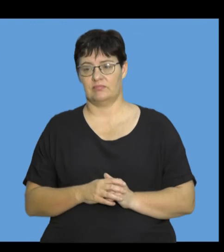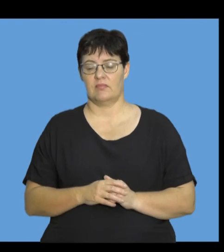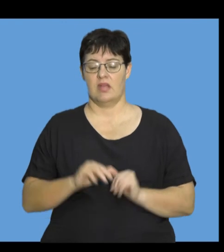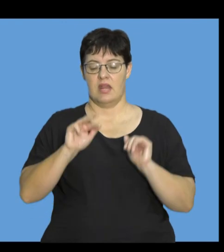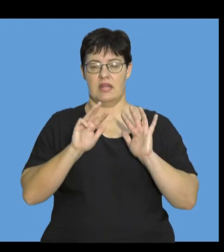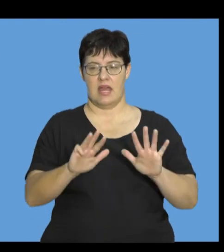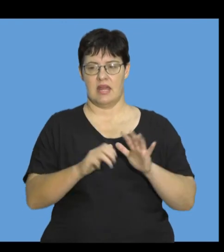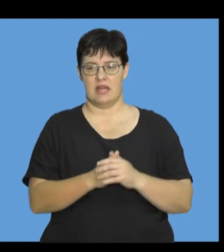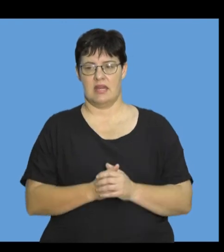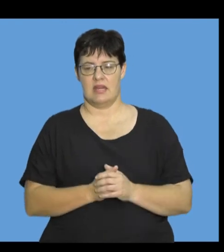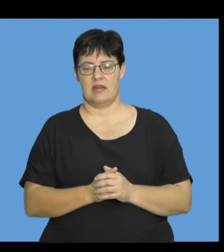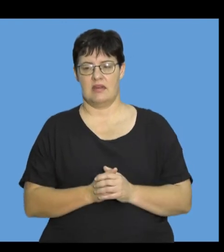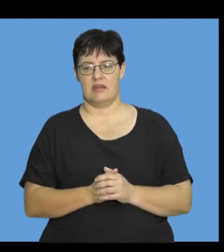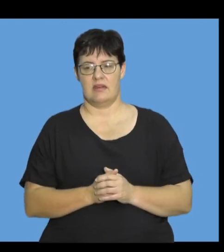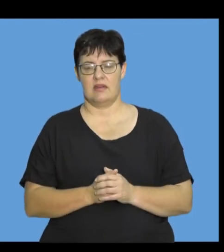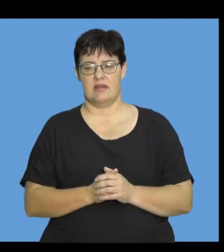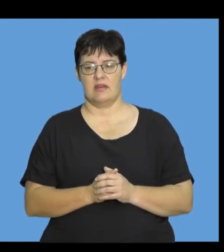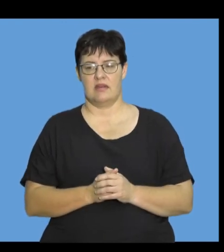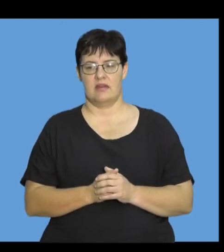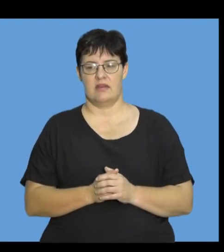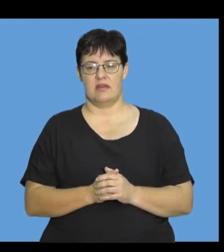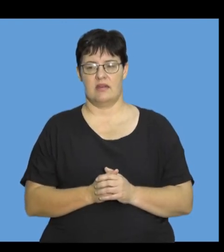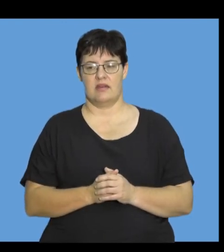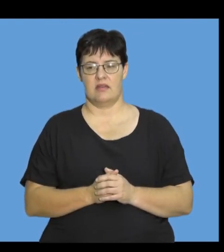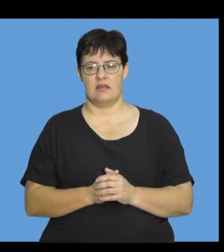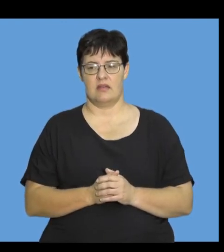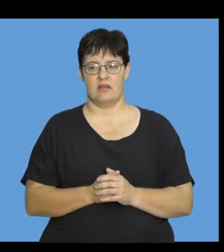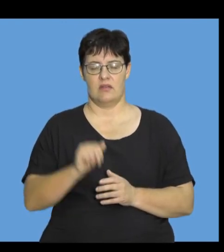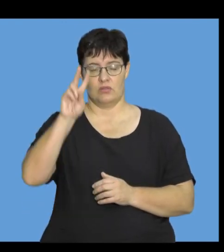will be equals to 9 to the exponent of